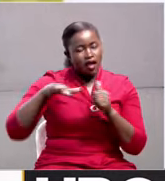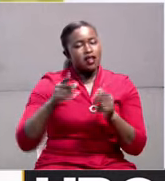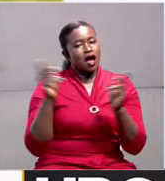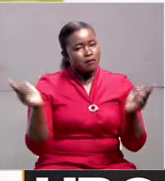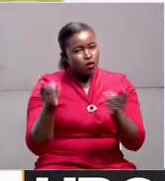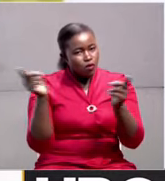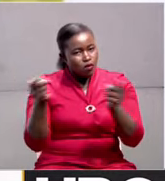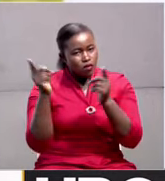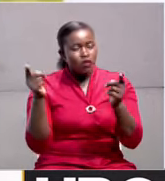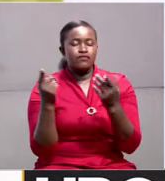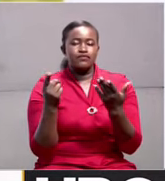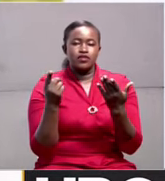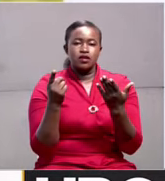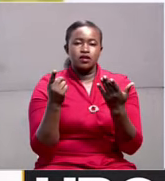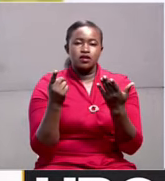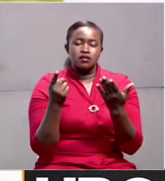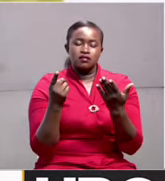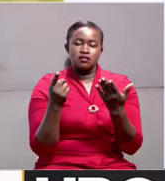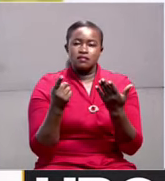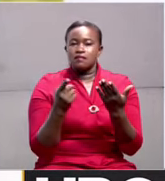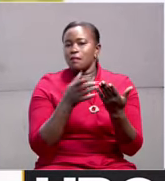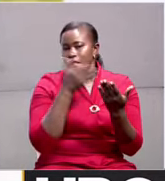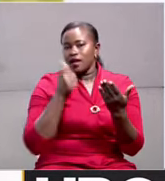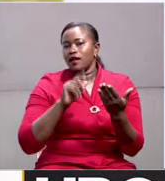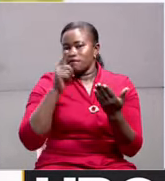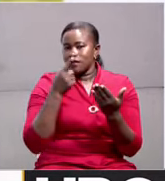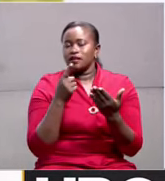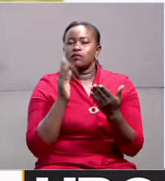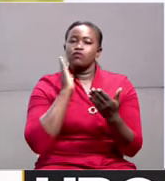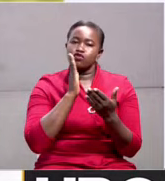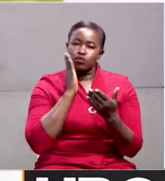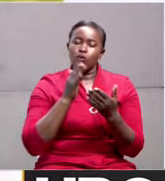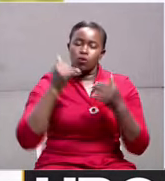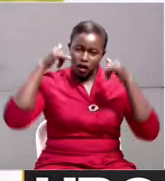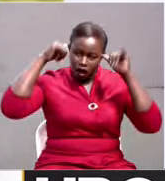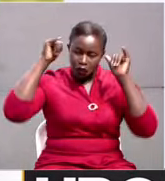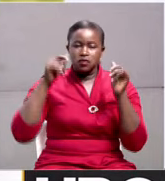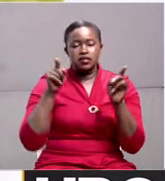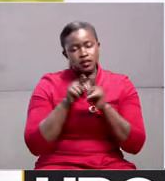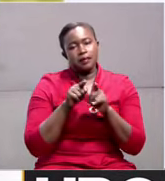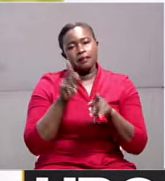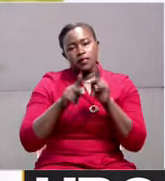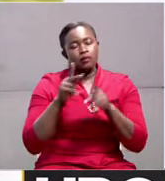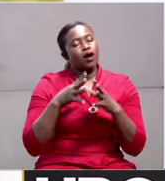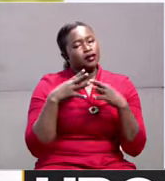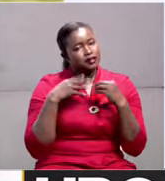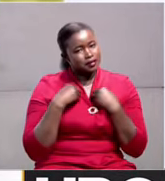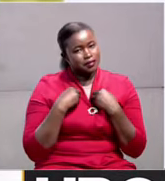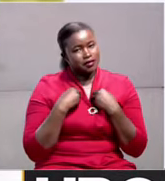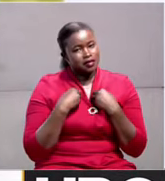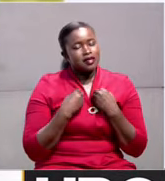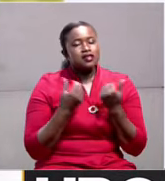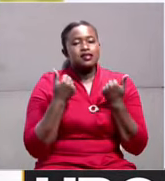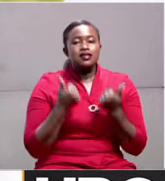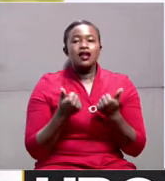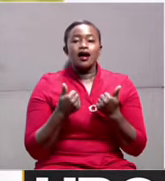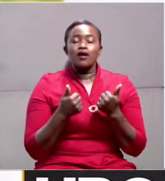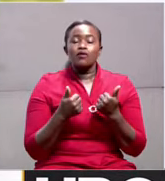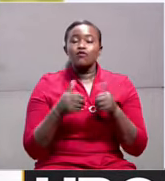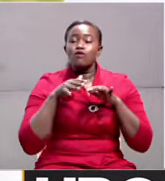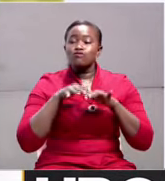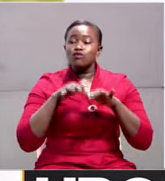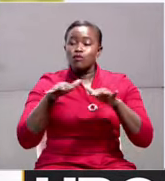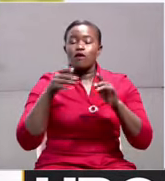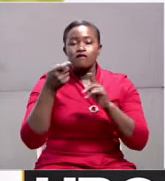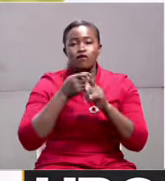to go for Frisian cows. And they did. It has now spread from